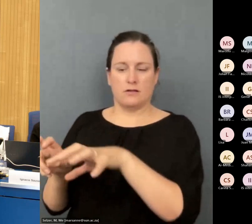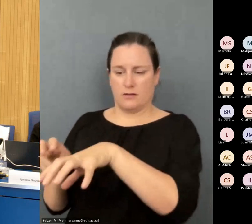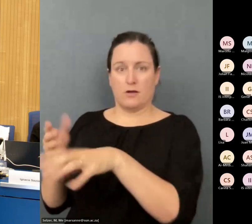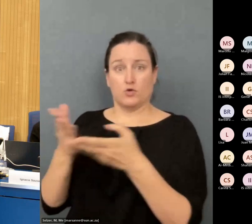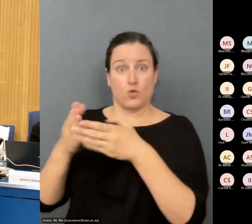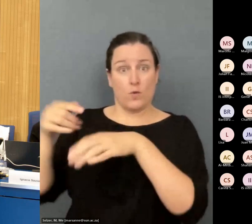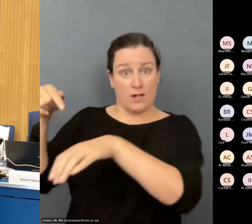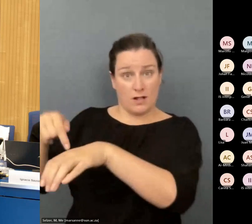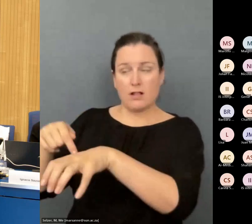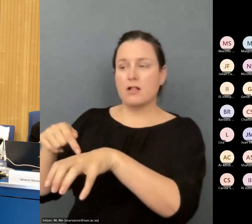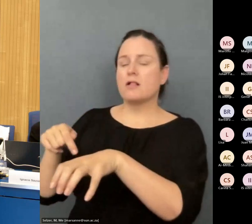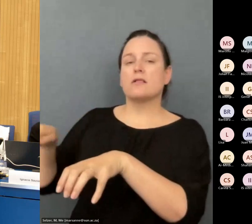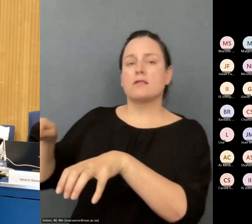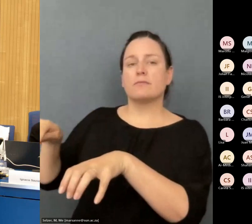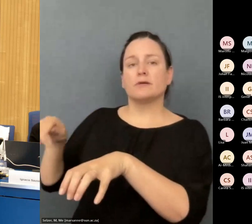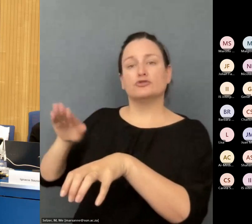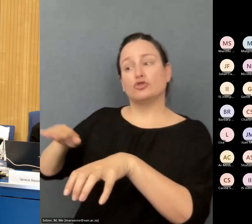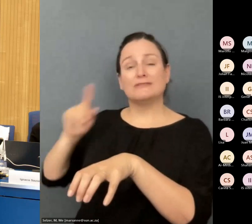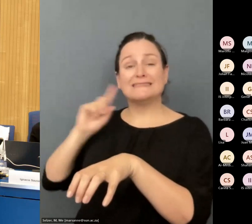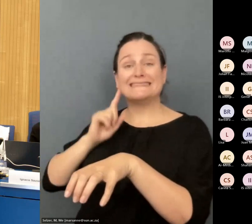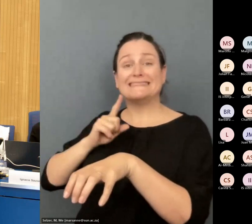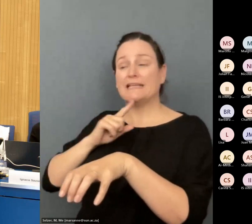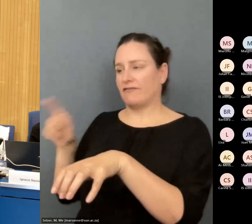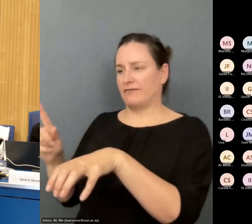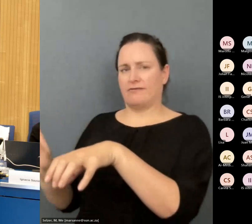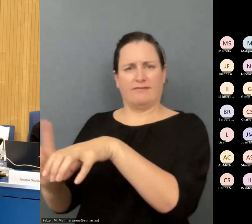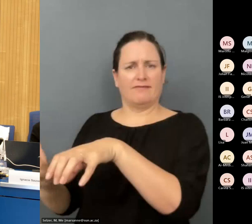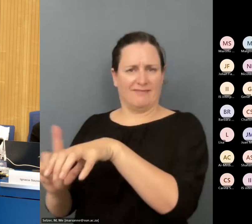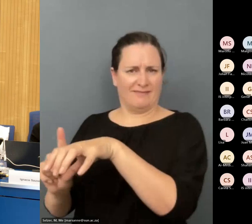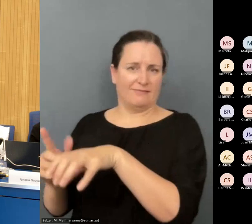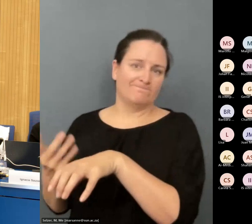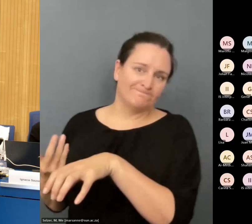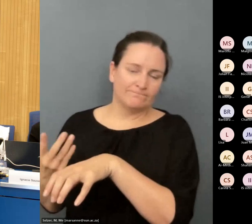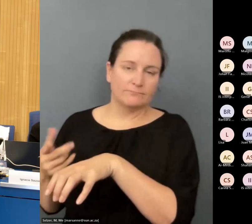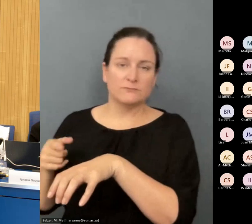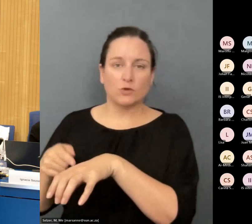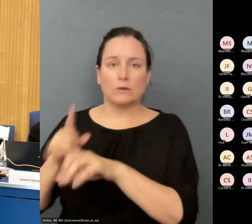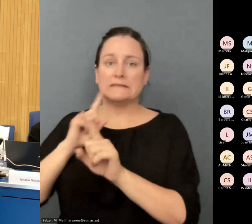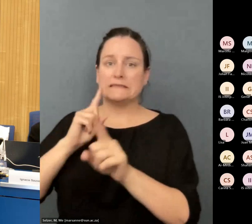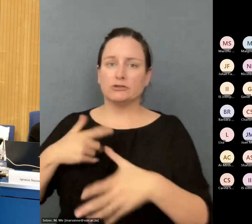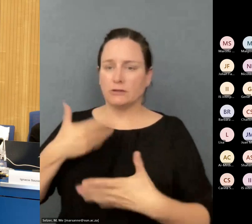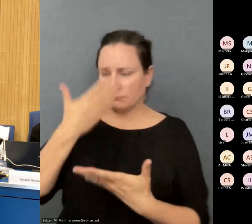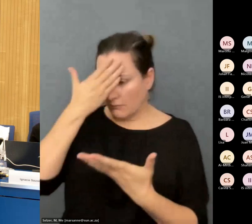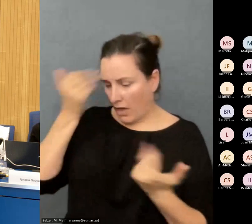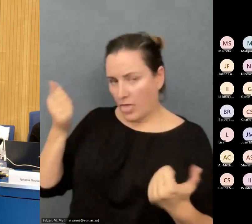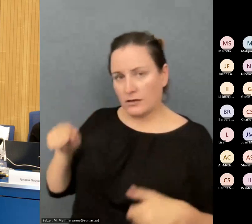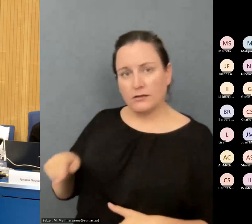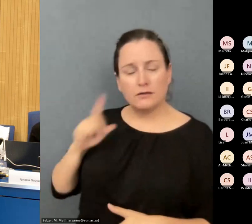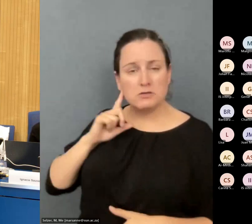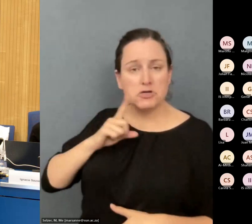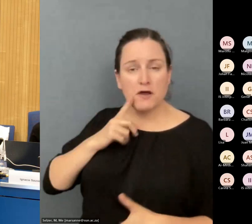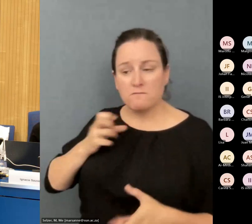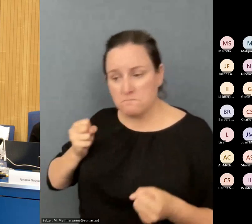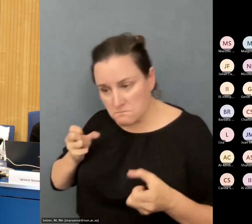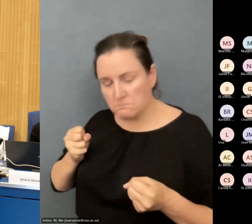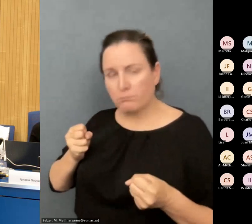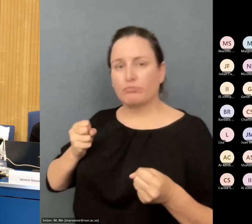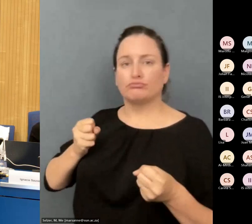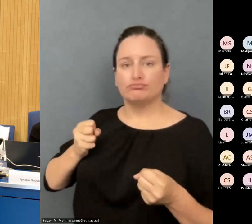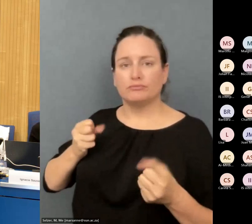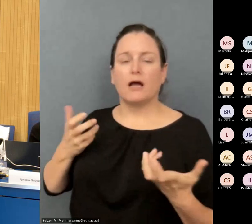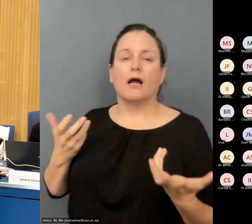main cities to study. They remain in their local areas. And so